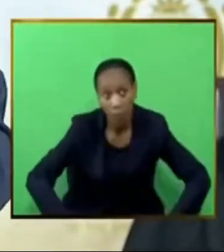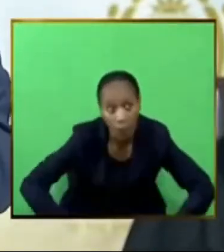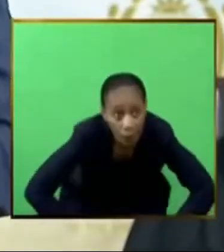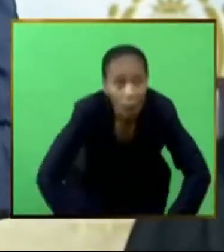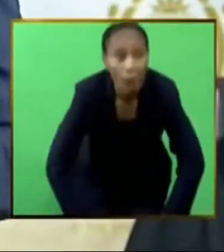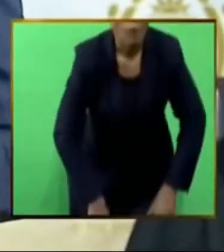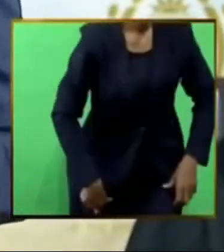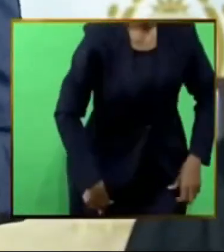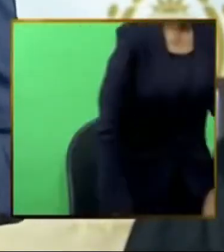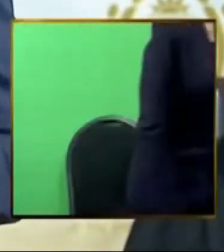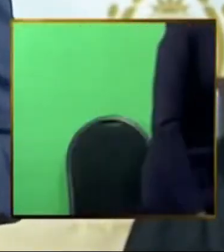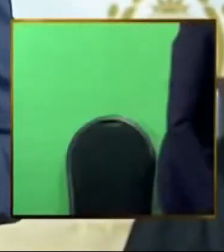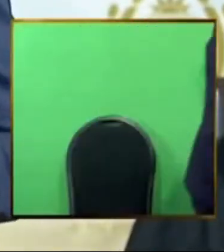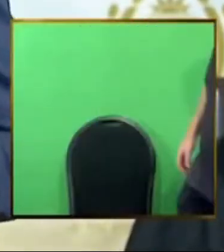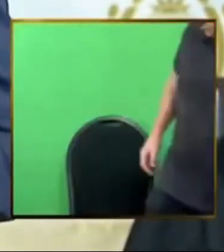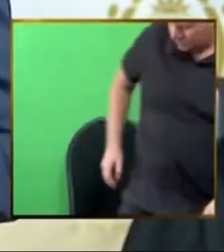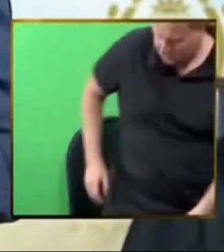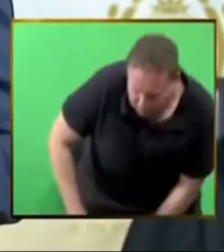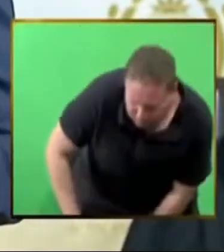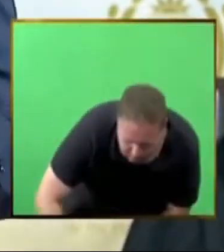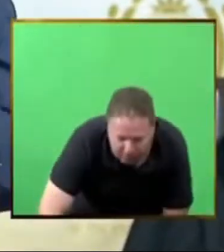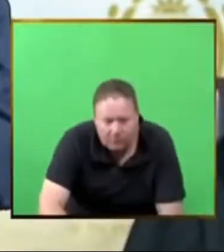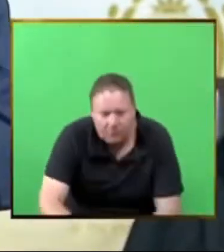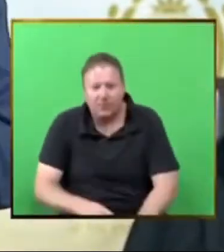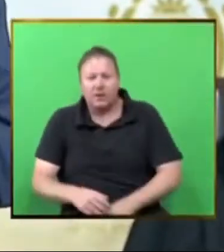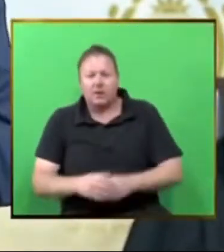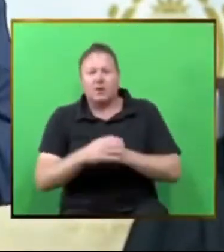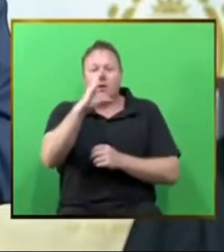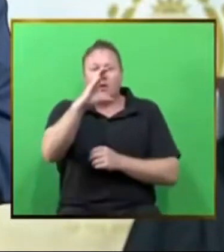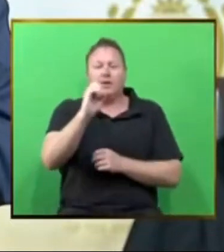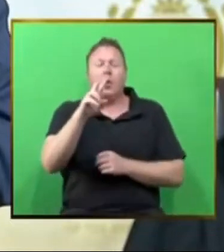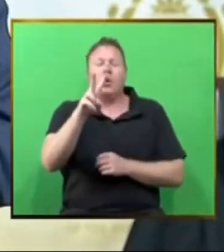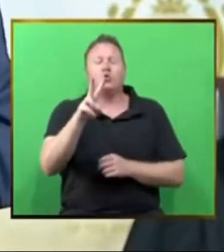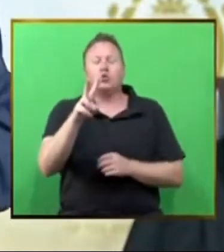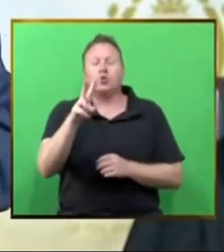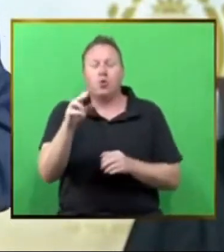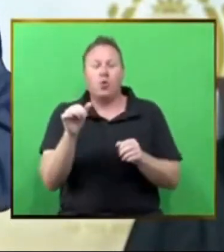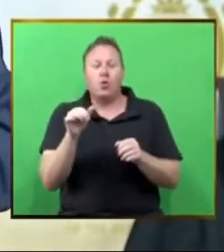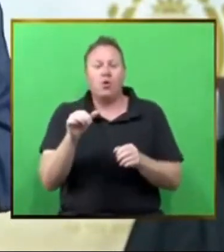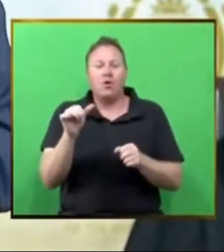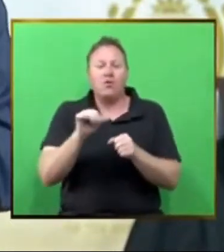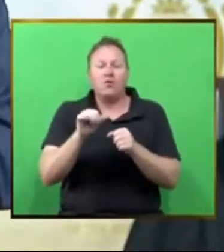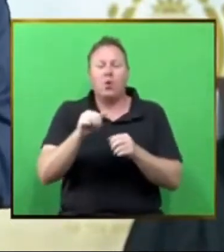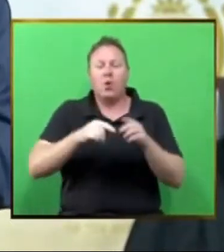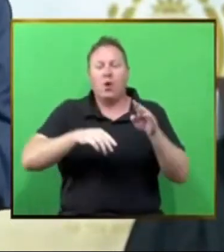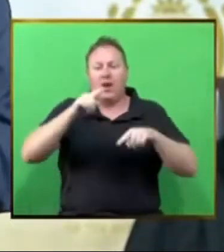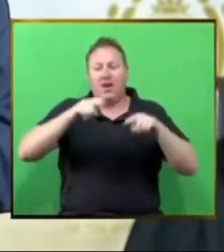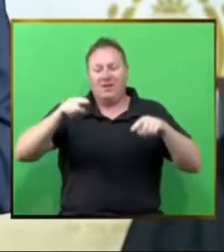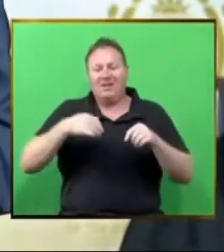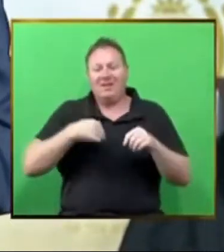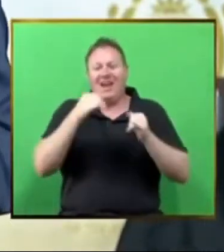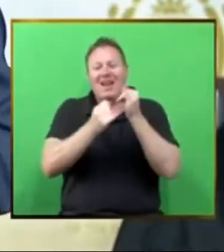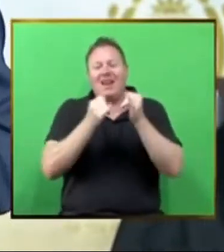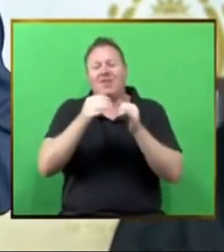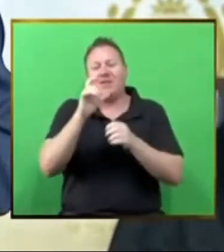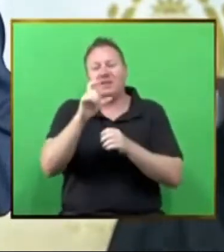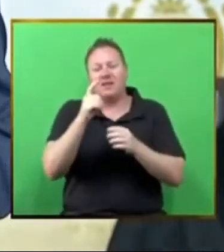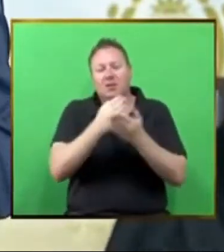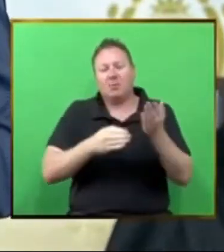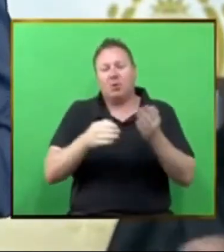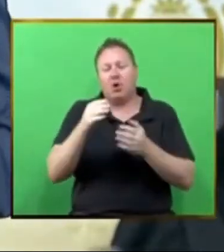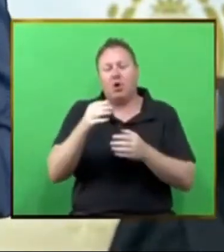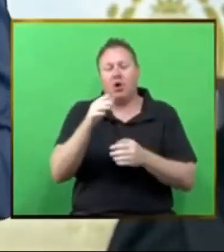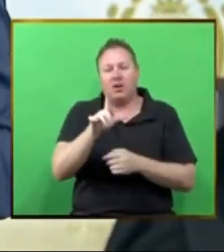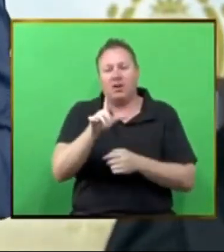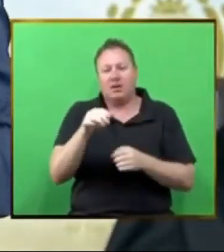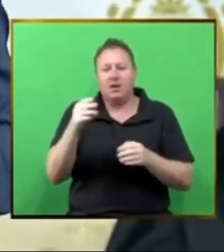carbon fuel levy will increase, not the fuel levy, the carbon fuel levy will increase to 11 cents per litre of petrol and